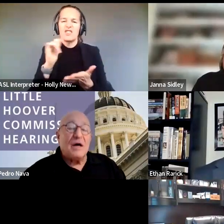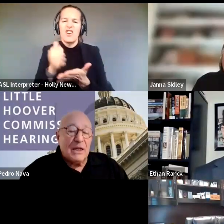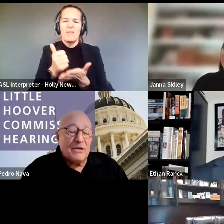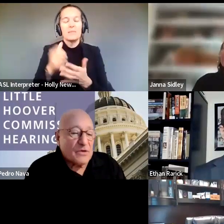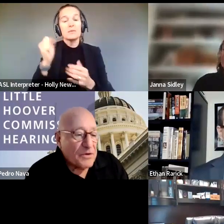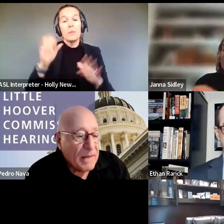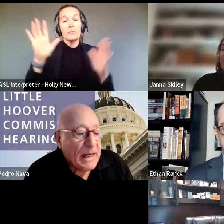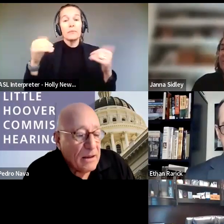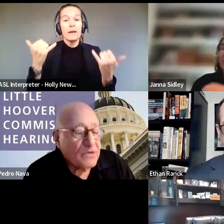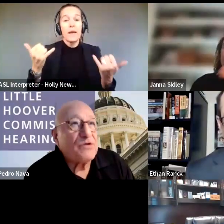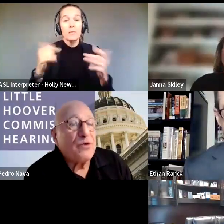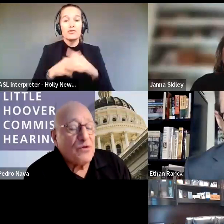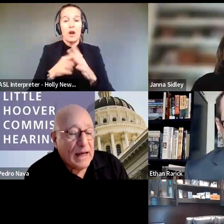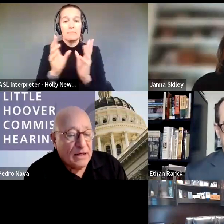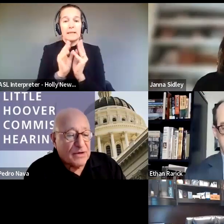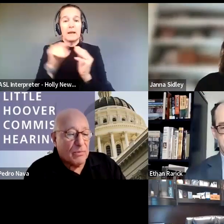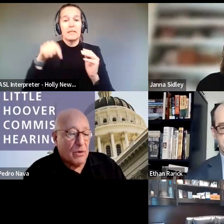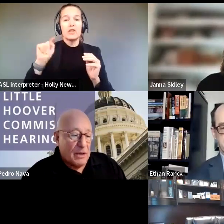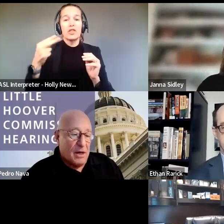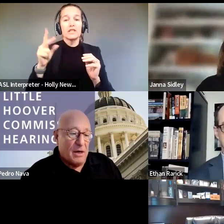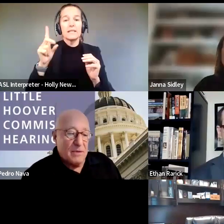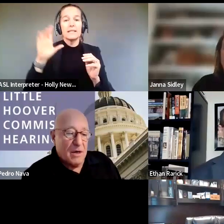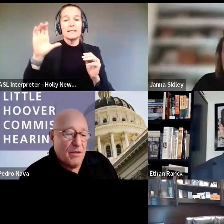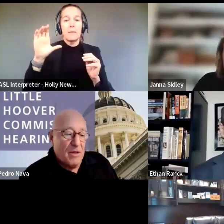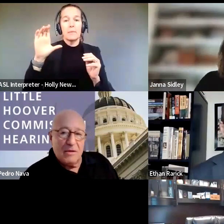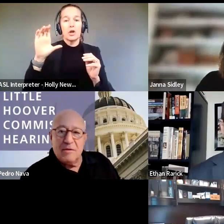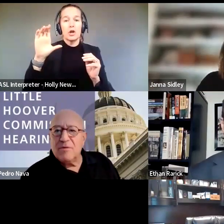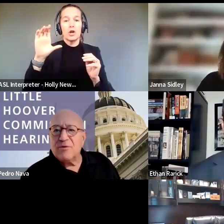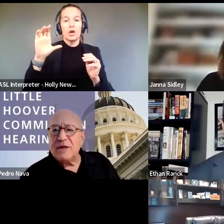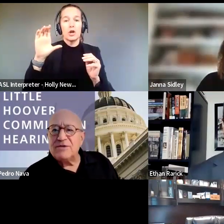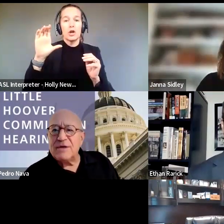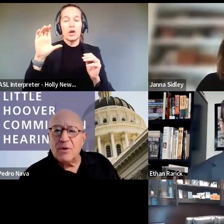let's start the meeting. This is Thursday, December